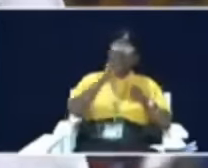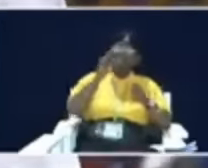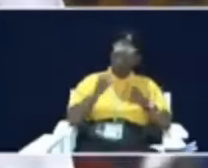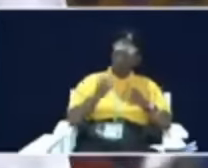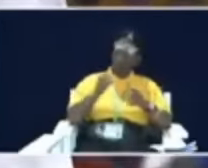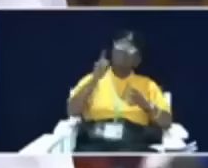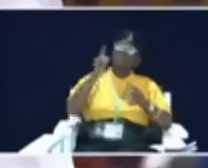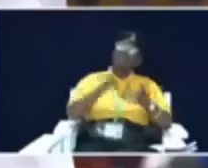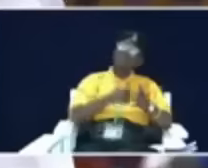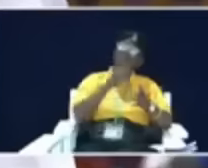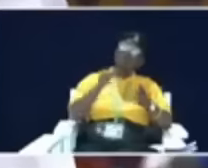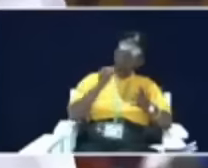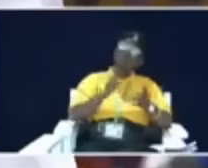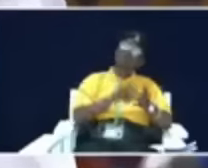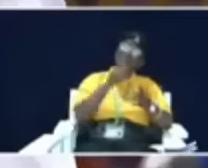agbada.